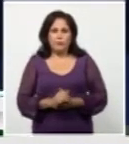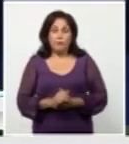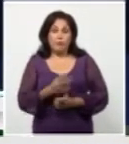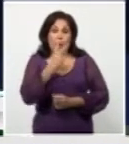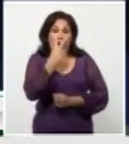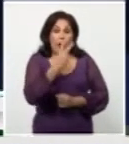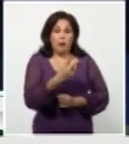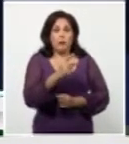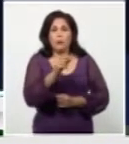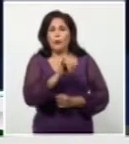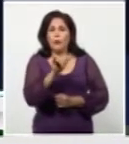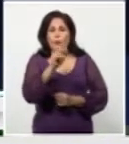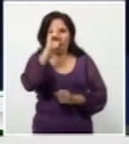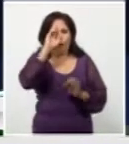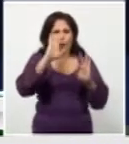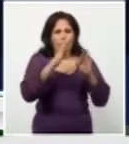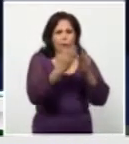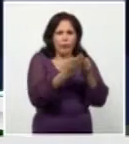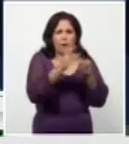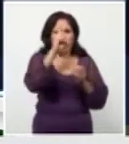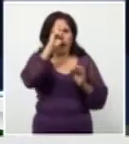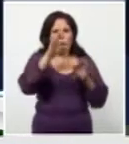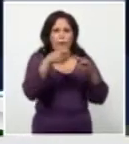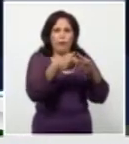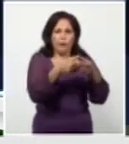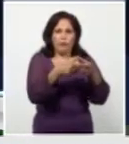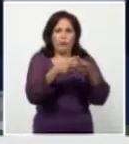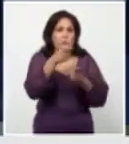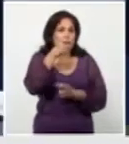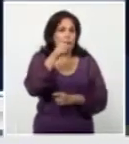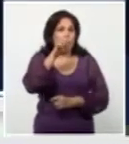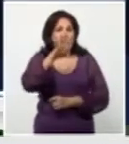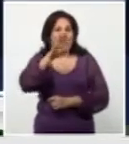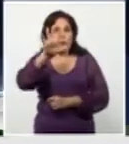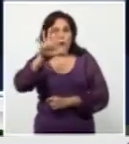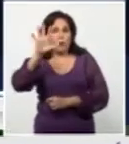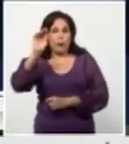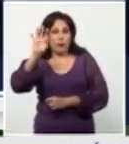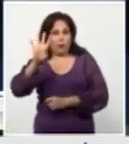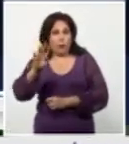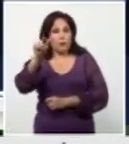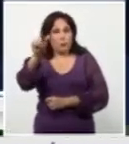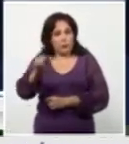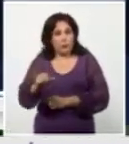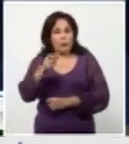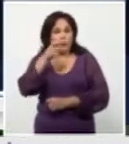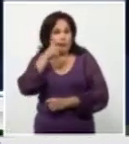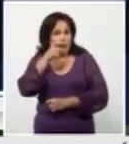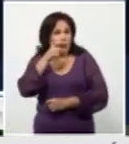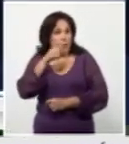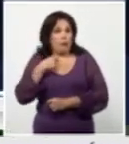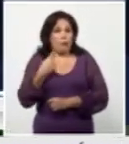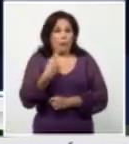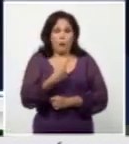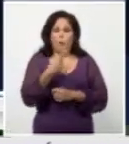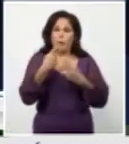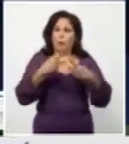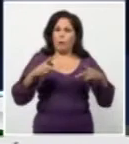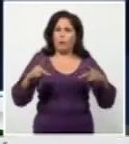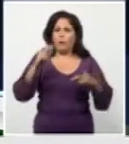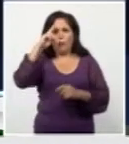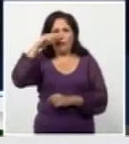Our health professionals and specialists monitor 454 people in our primary health care